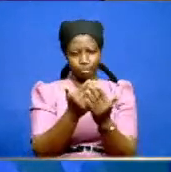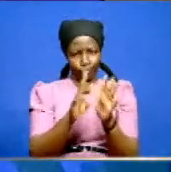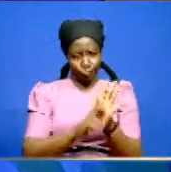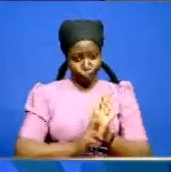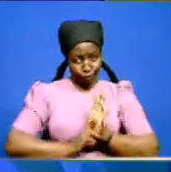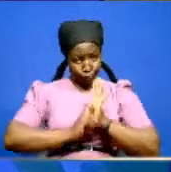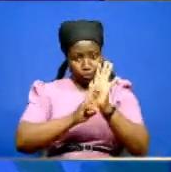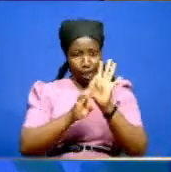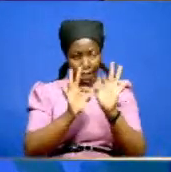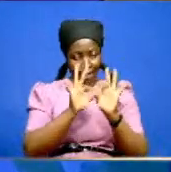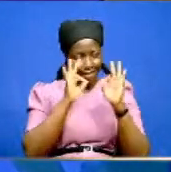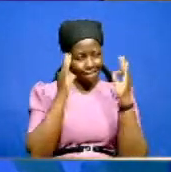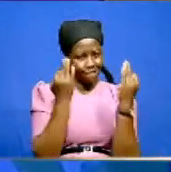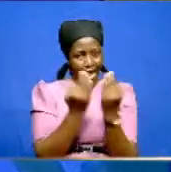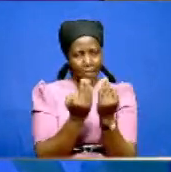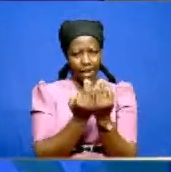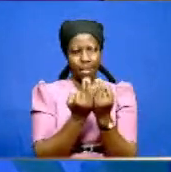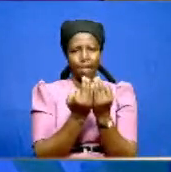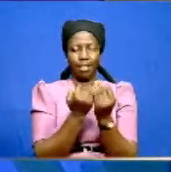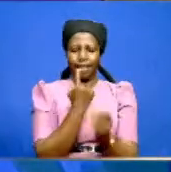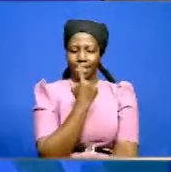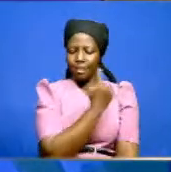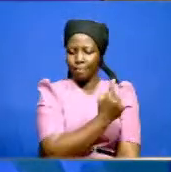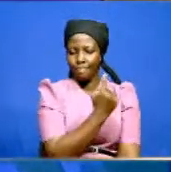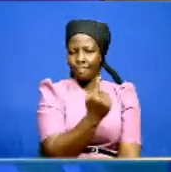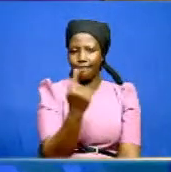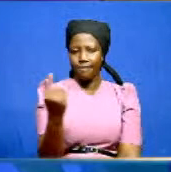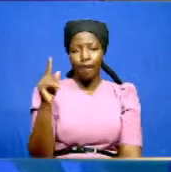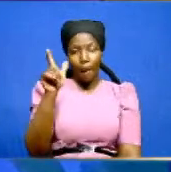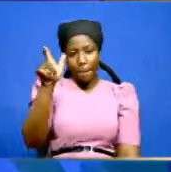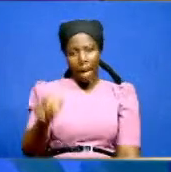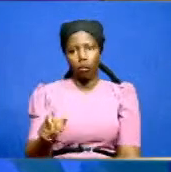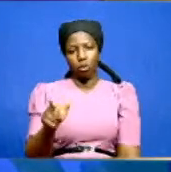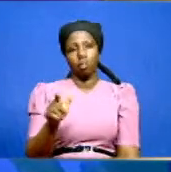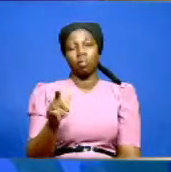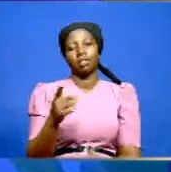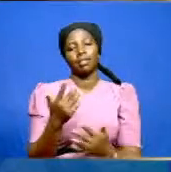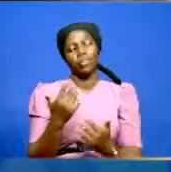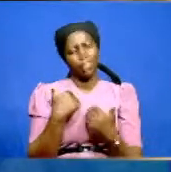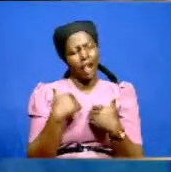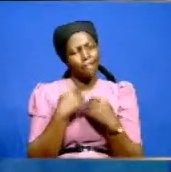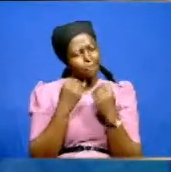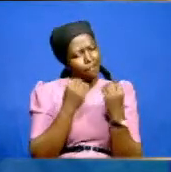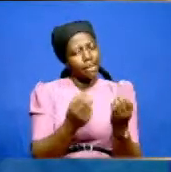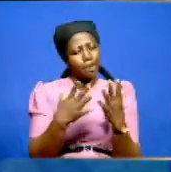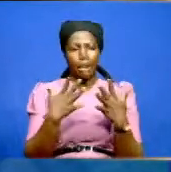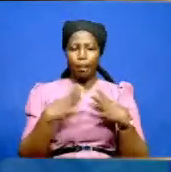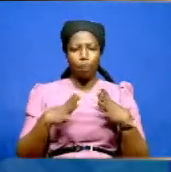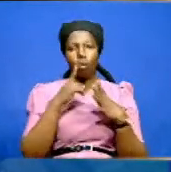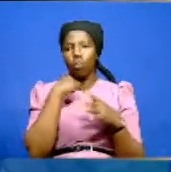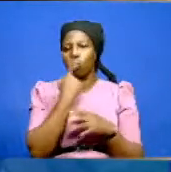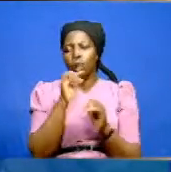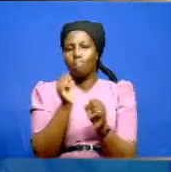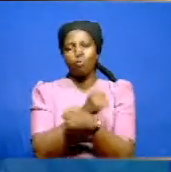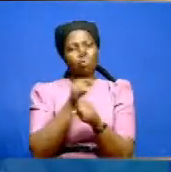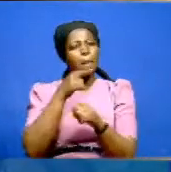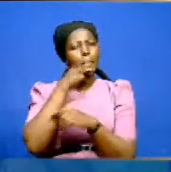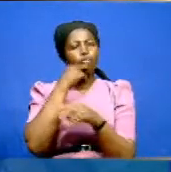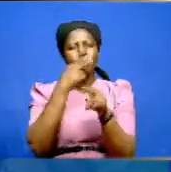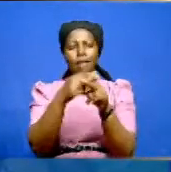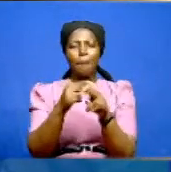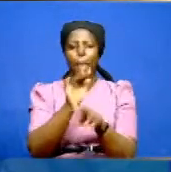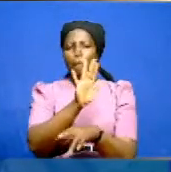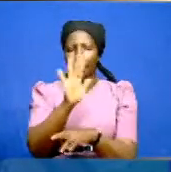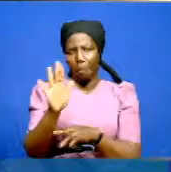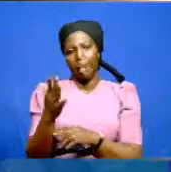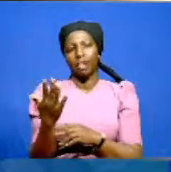the family every single person, and there are hundreds of them, I can't name all of them, people who have